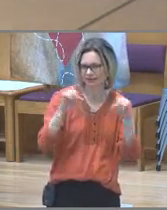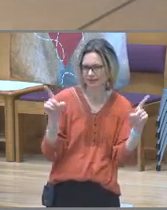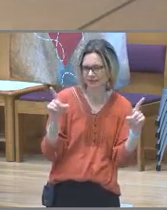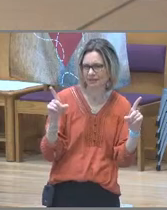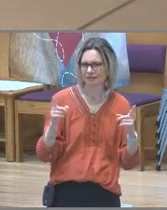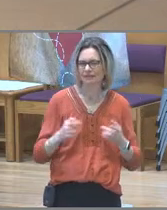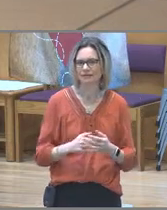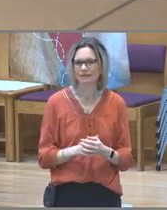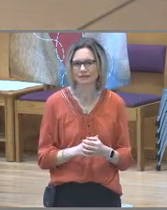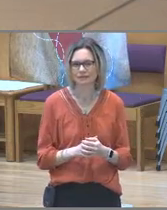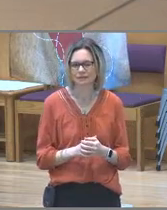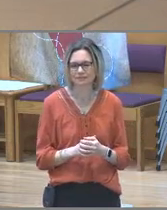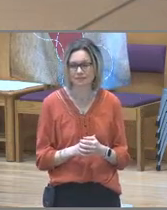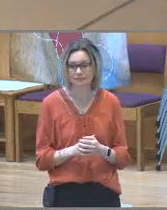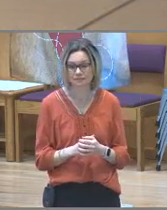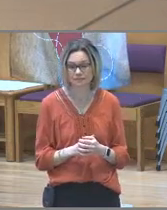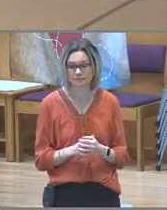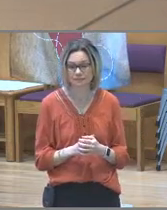is that?